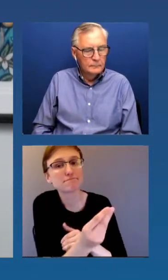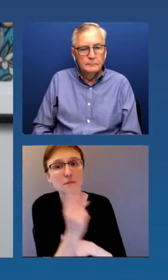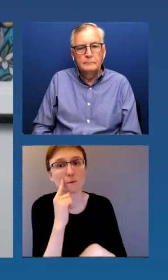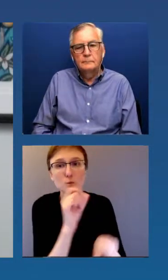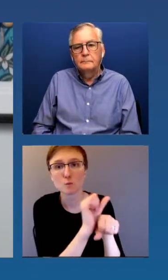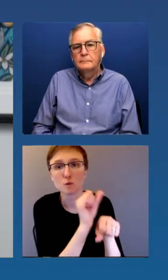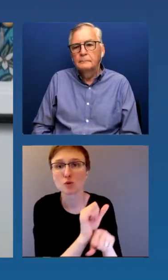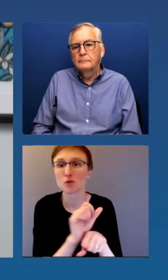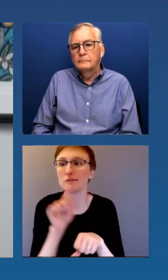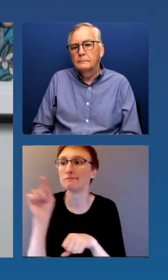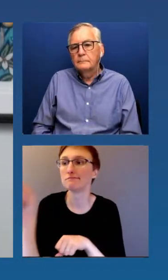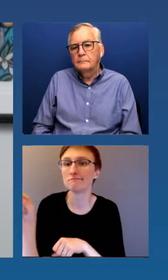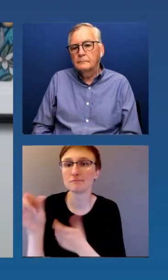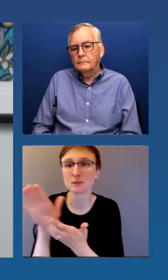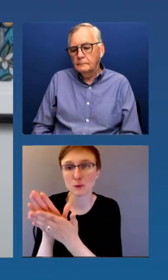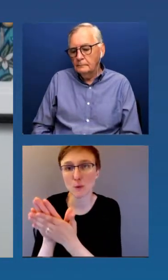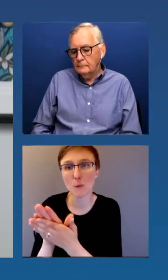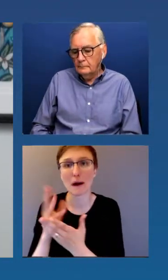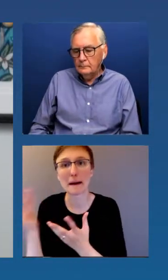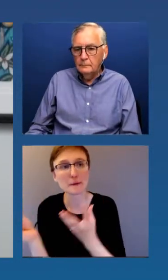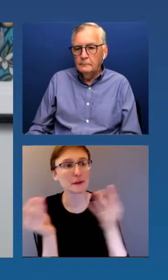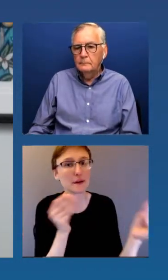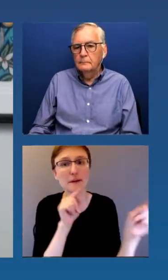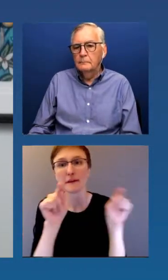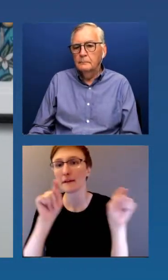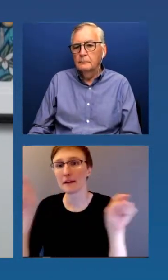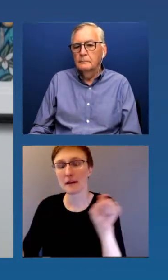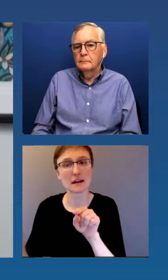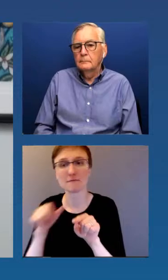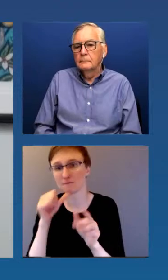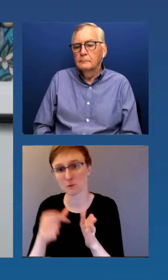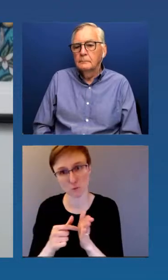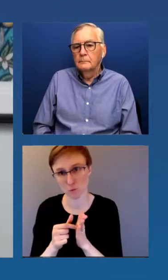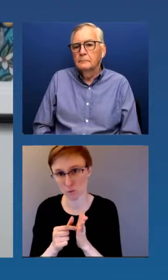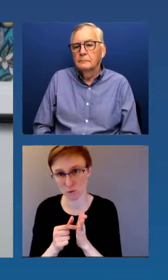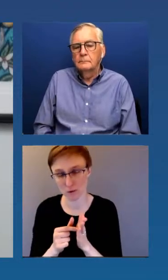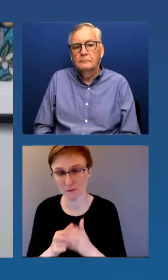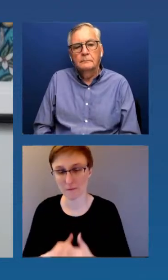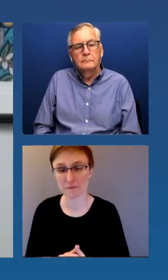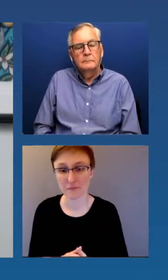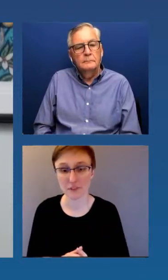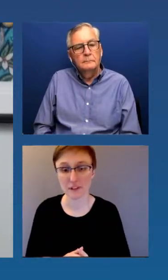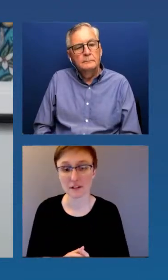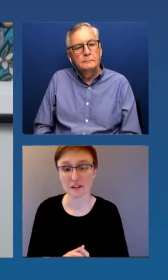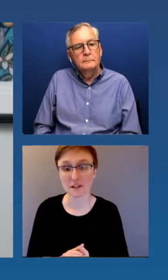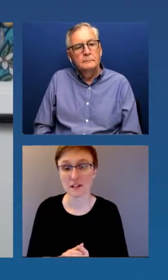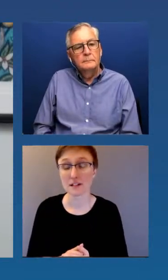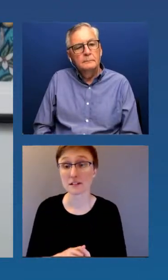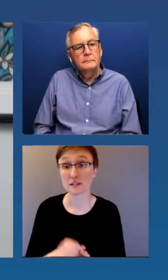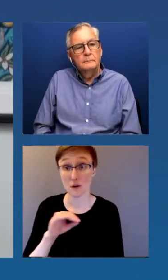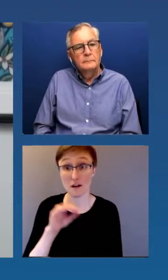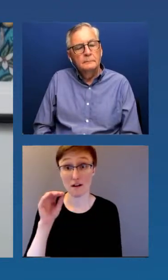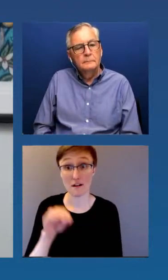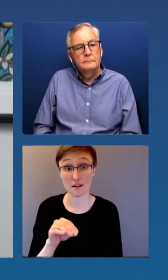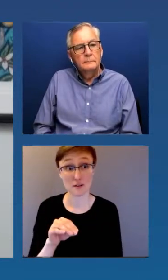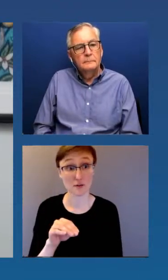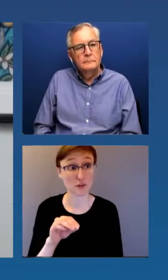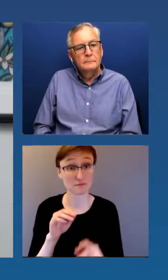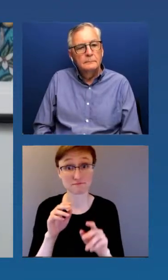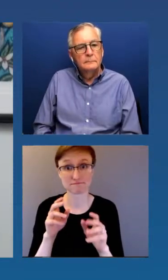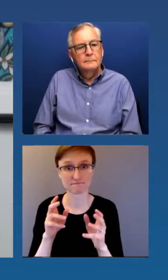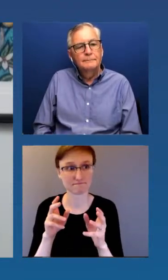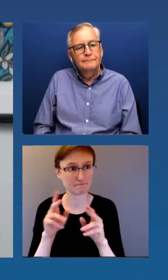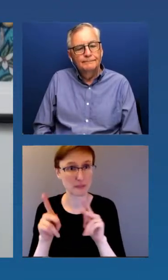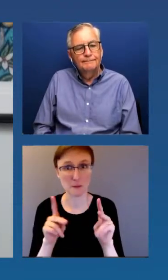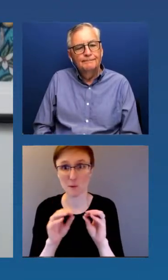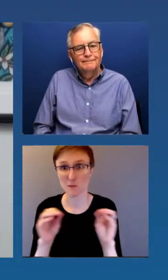school. The unvaccinated population in Ottawa is across the whole city. So you can't draw a